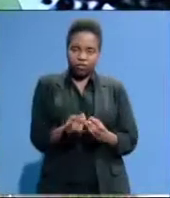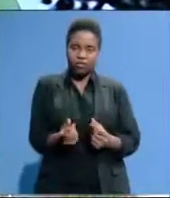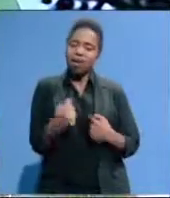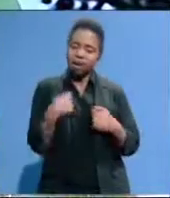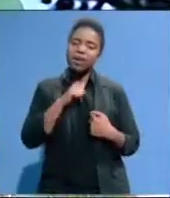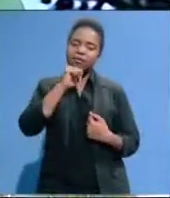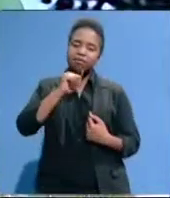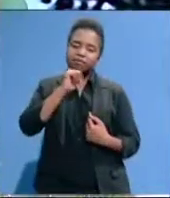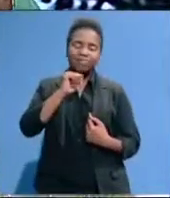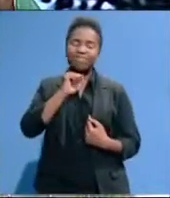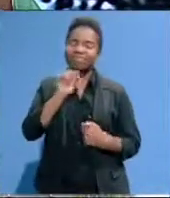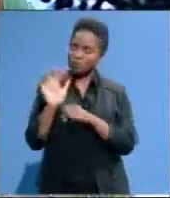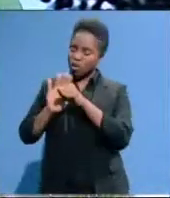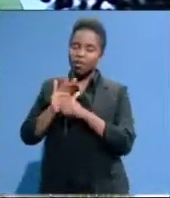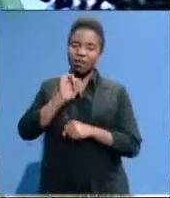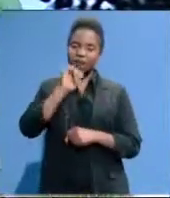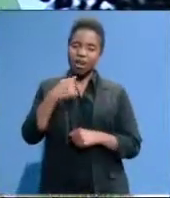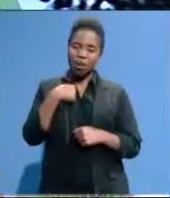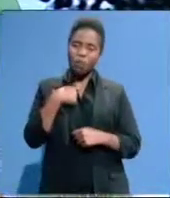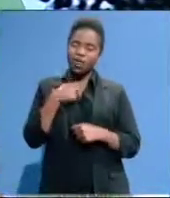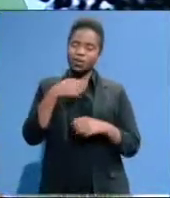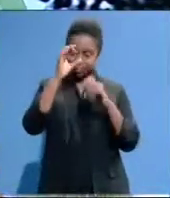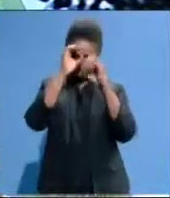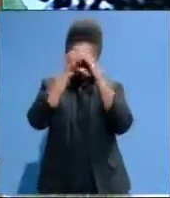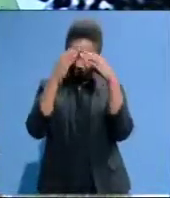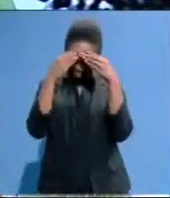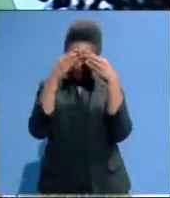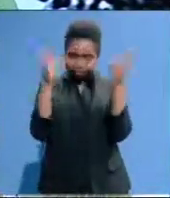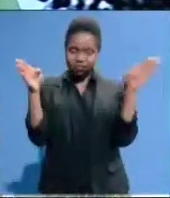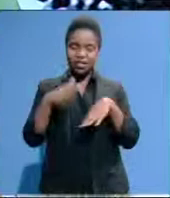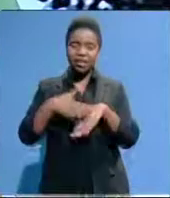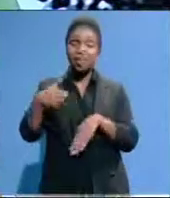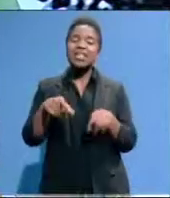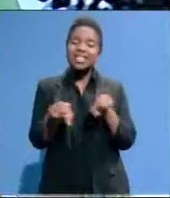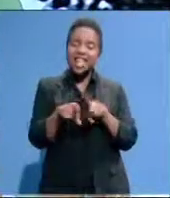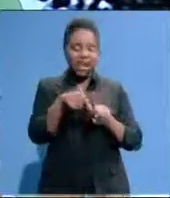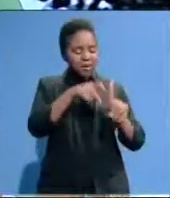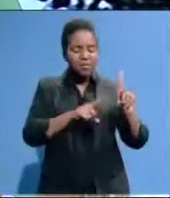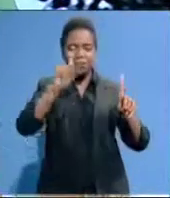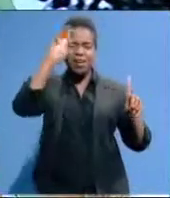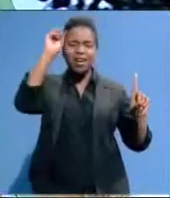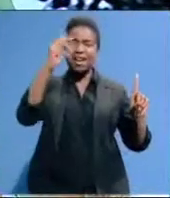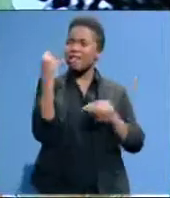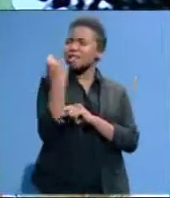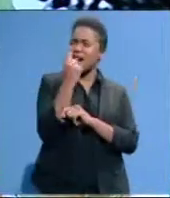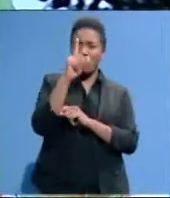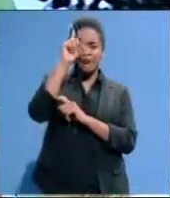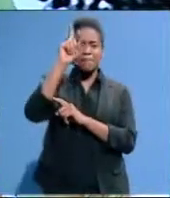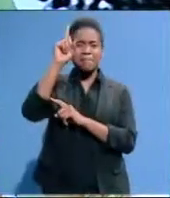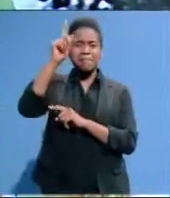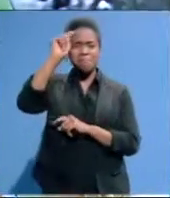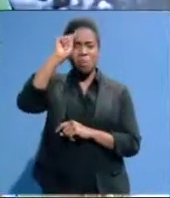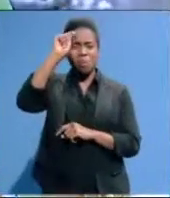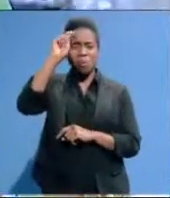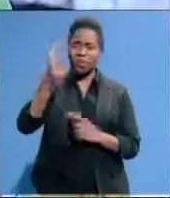think that's what that does for us. He opens our mind, he opens our consciousness to say that it doesn't matter where you come from. I